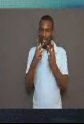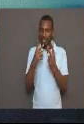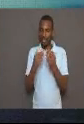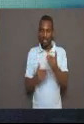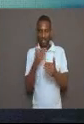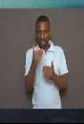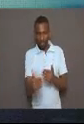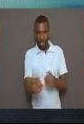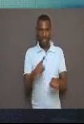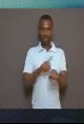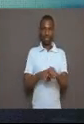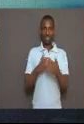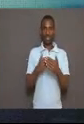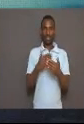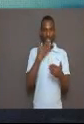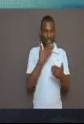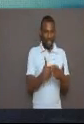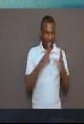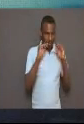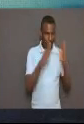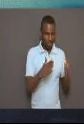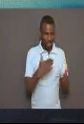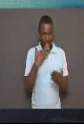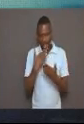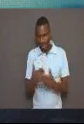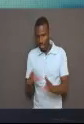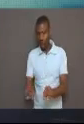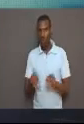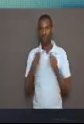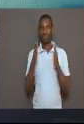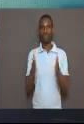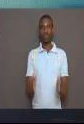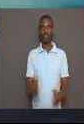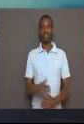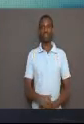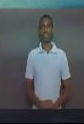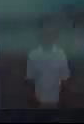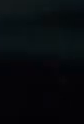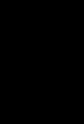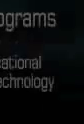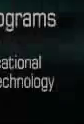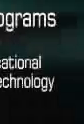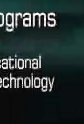Until next time, thank you, teacher. Thank you, students.